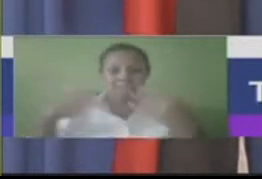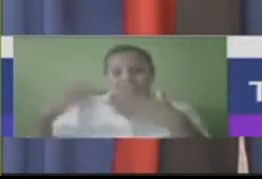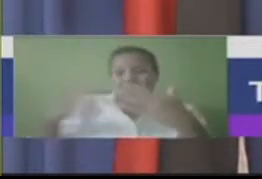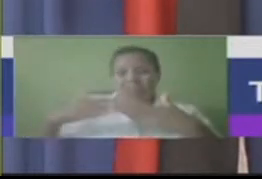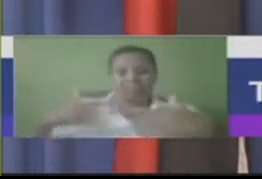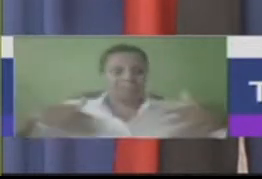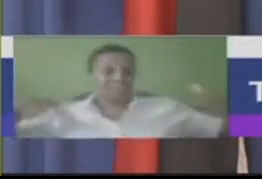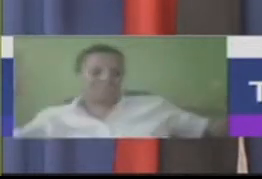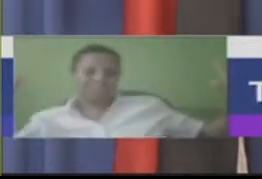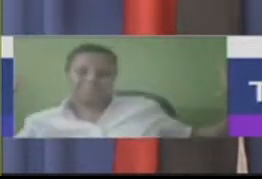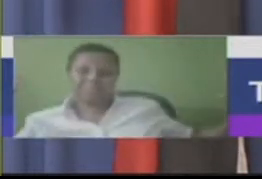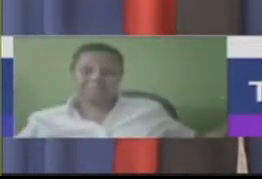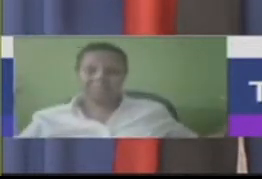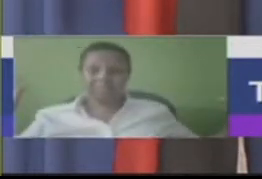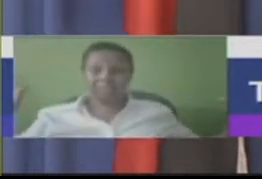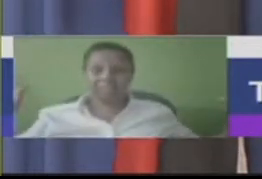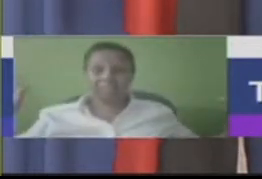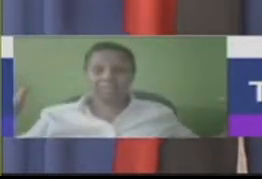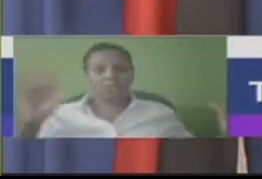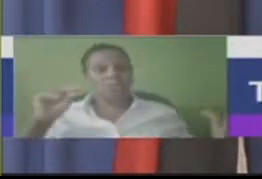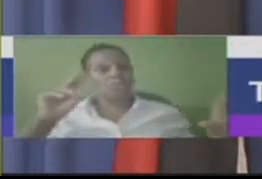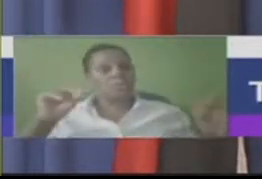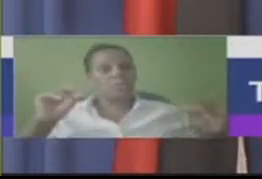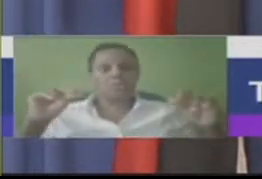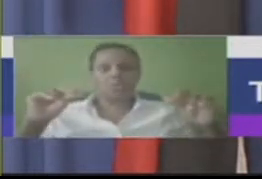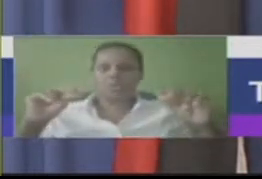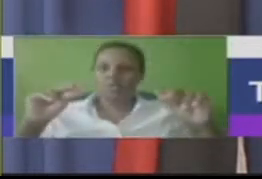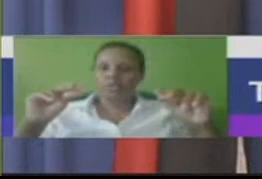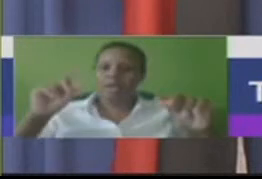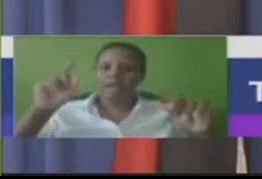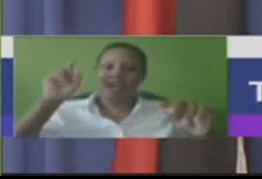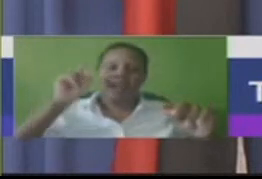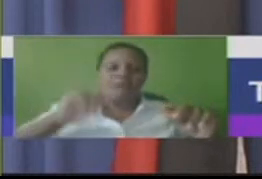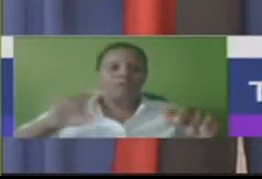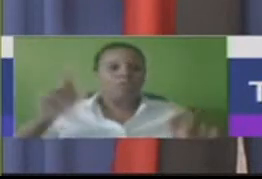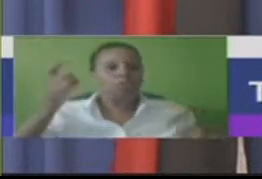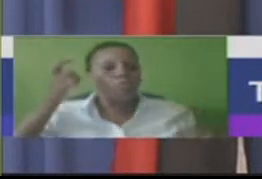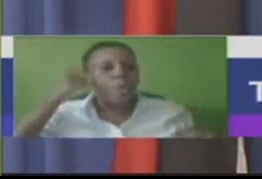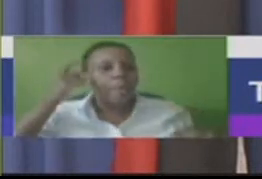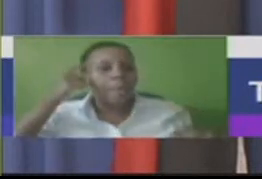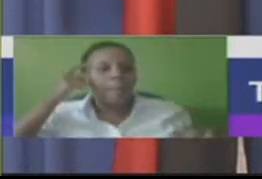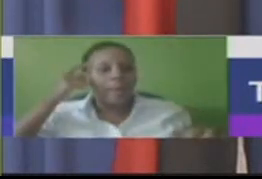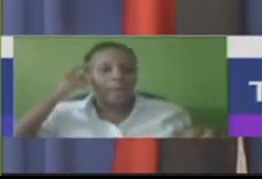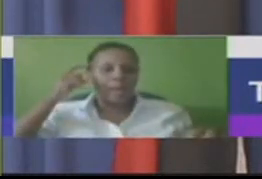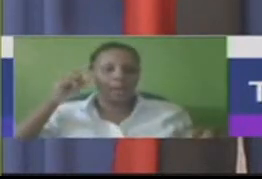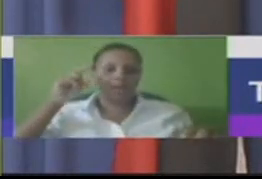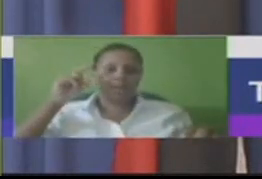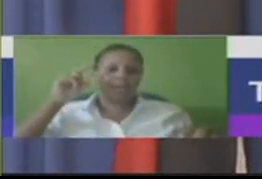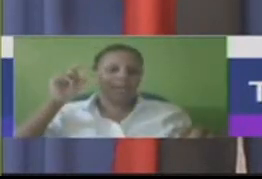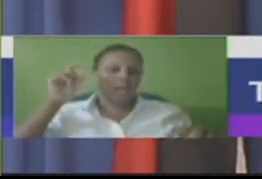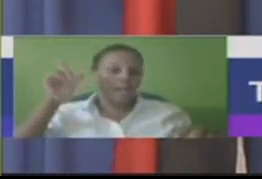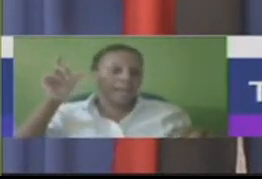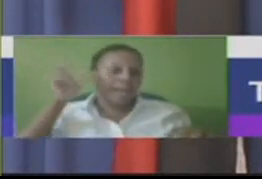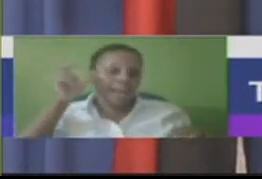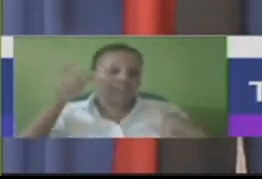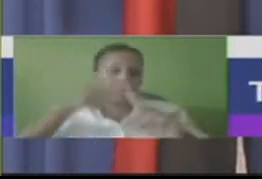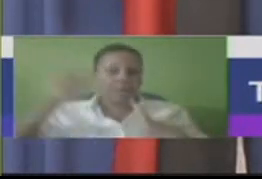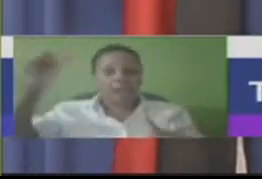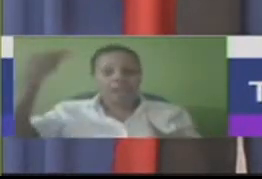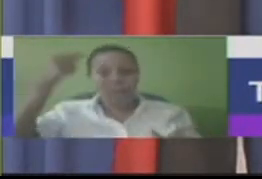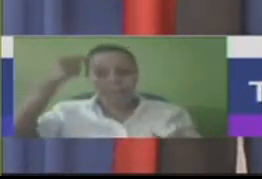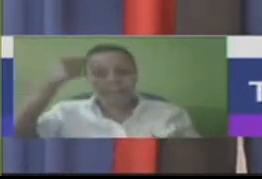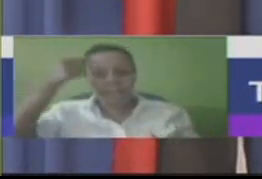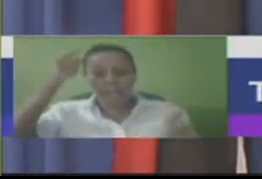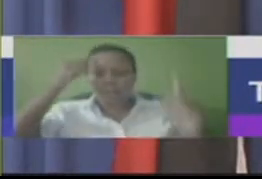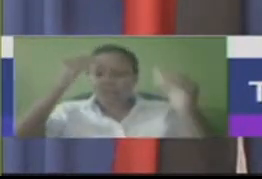government are all the facts, all the data available to the people of Trinidad and Tobago as a